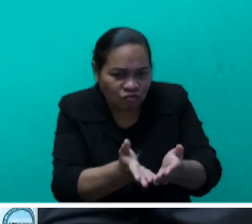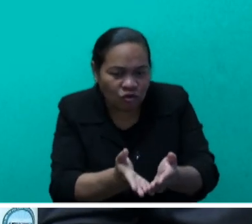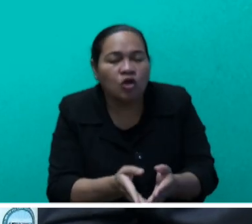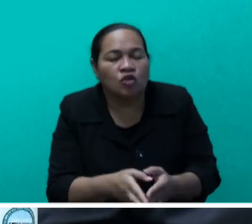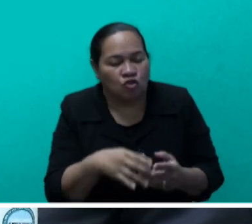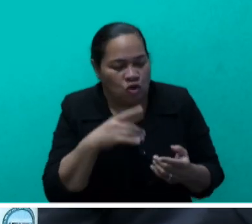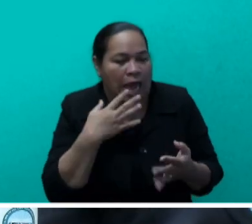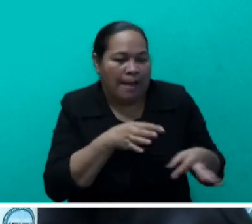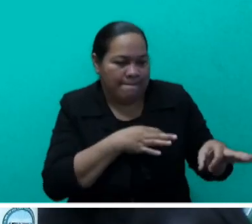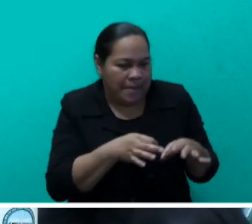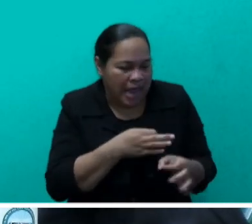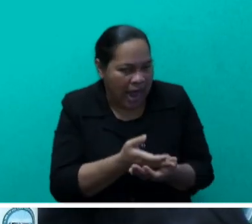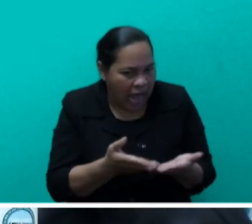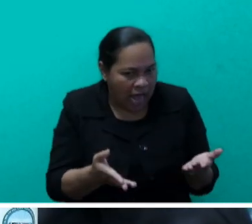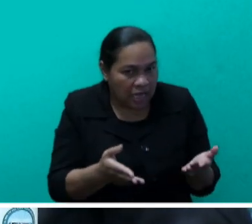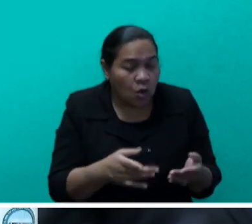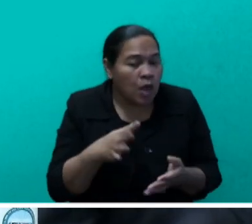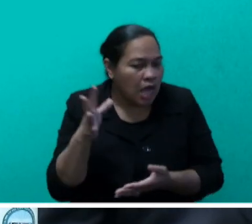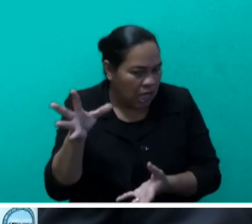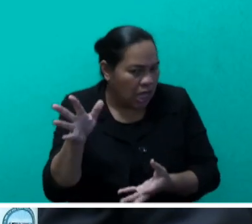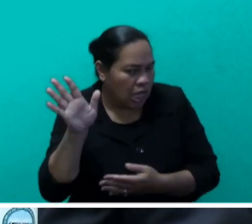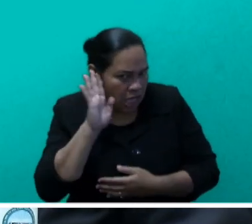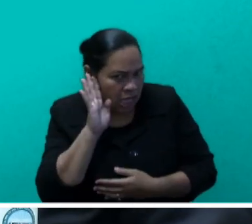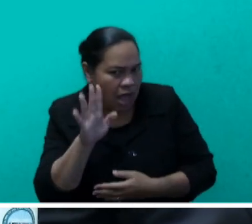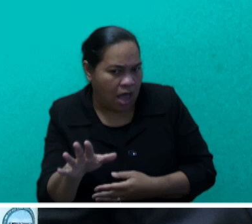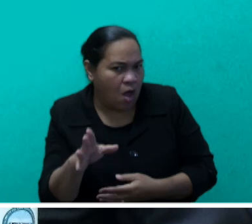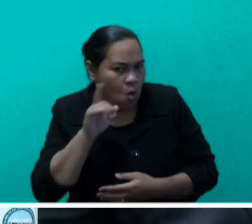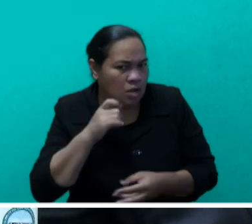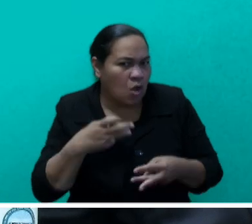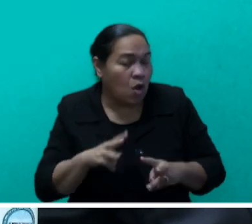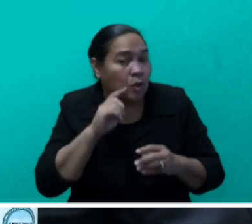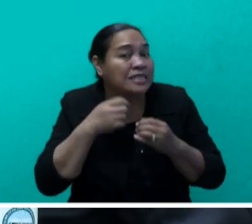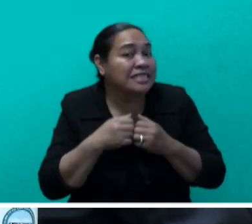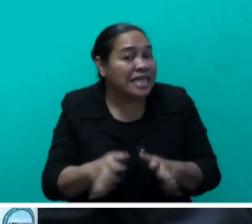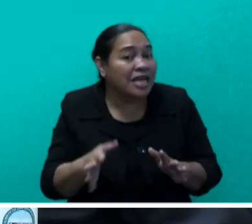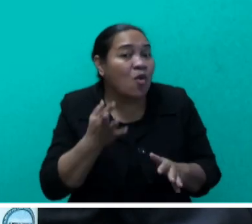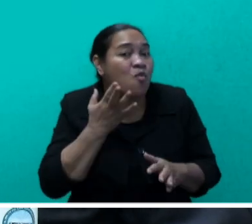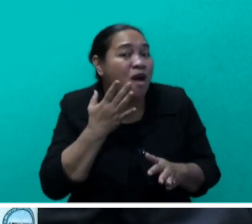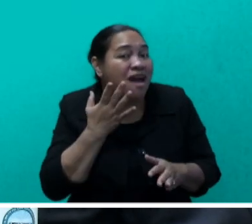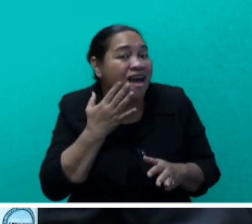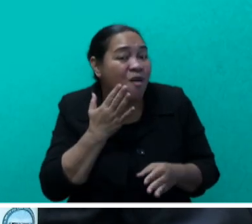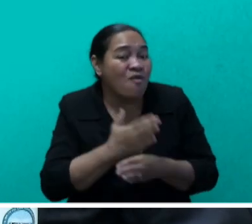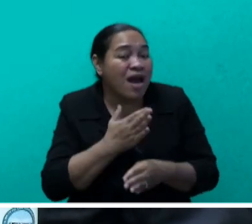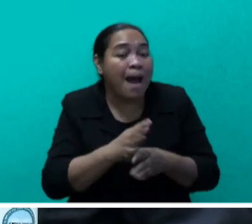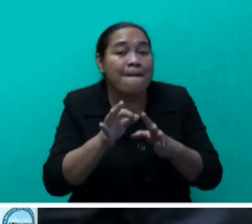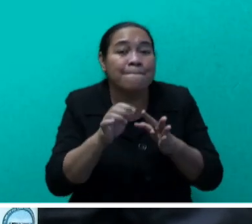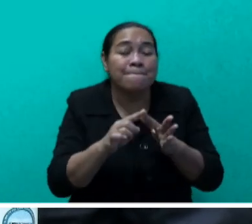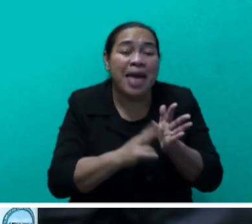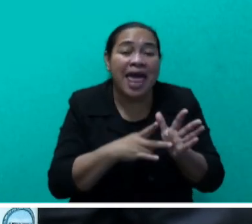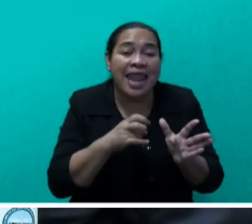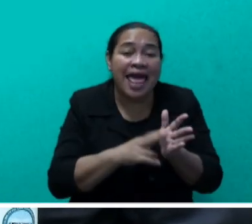future. We've also received confirmation from the Ministry of Waterways that they will start desilting works of Penang River by